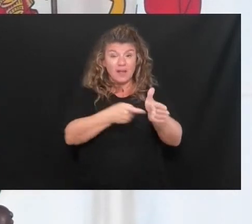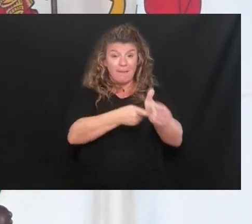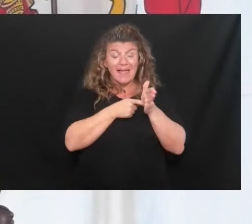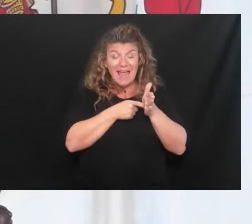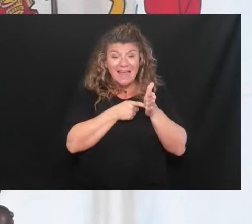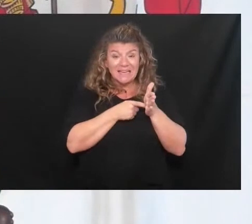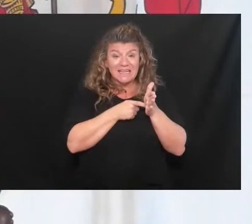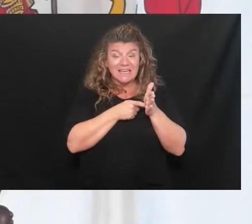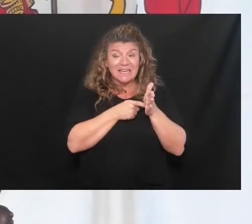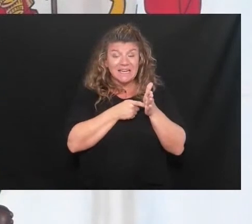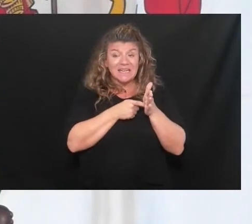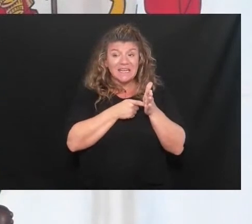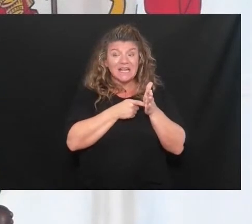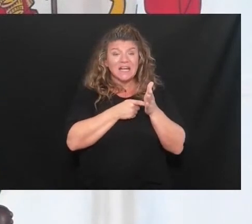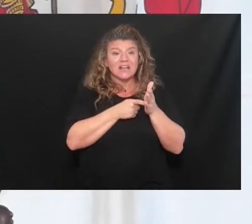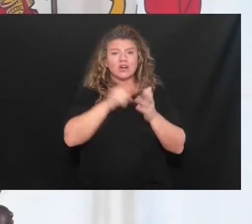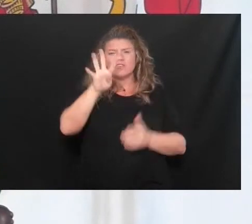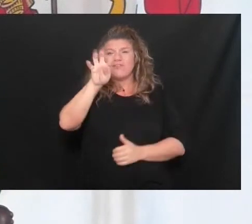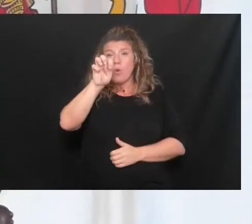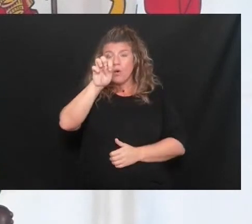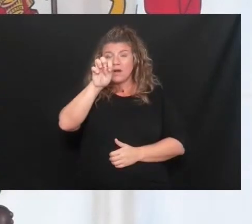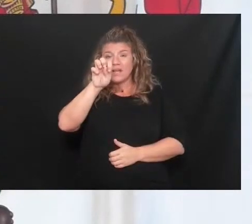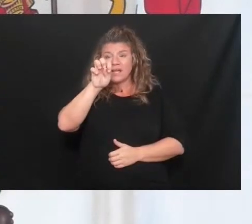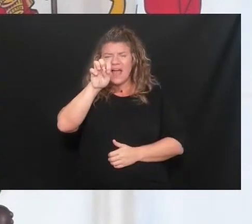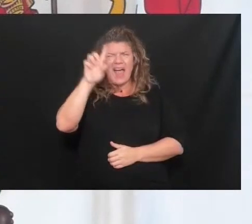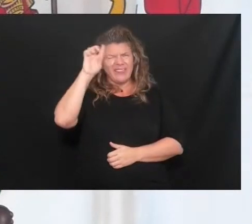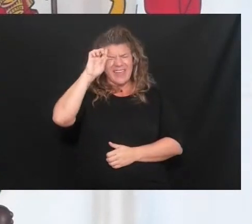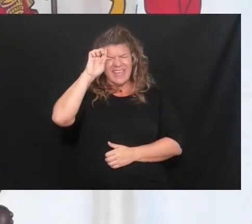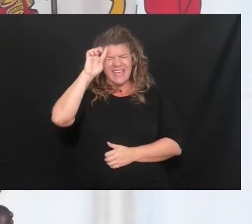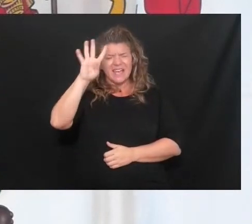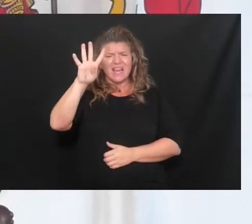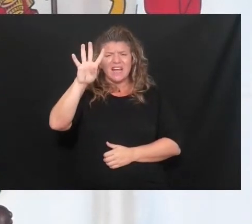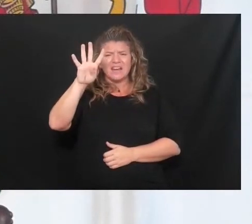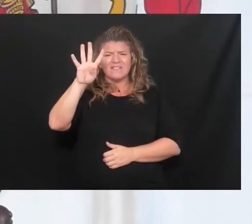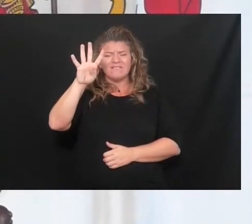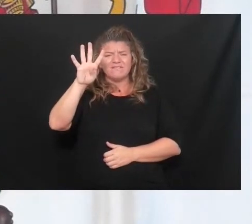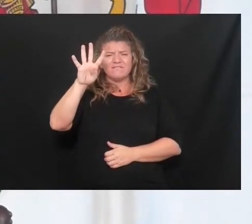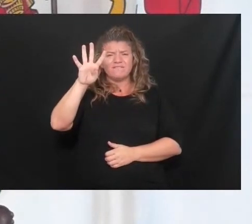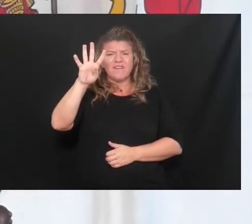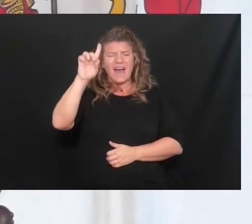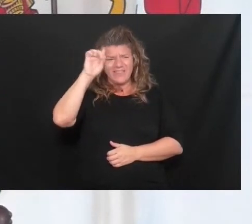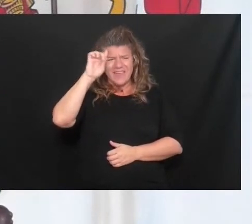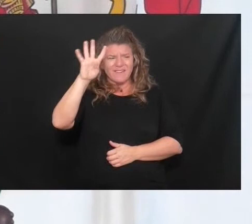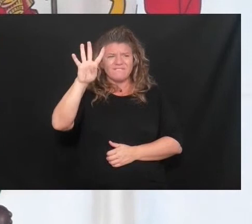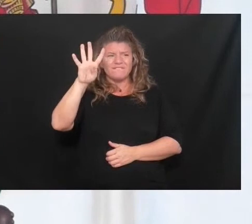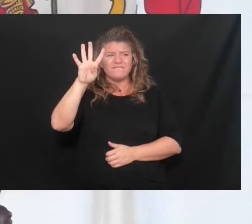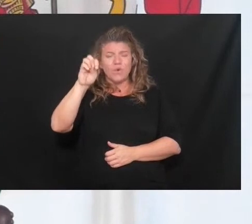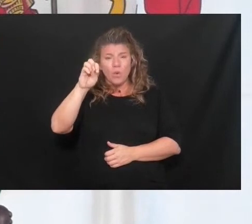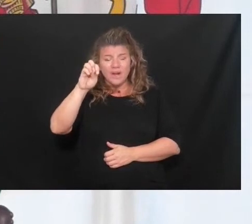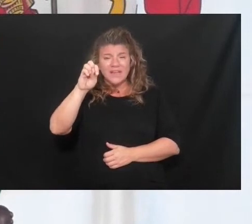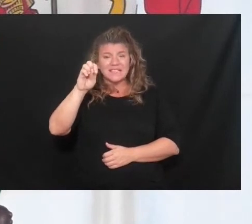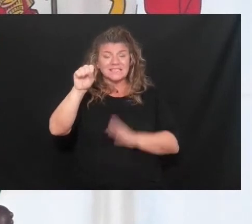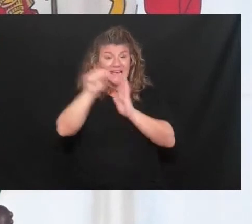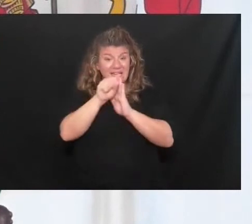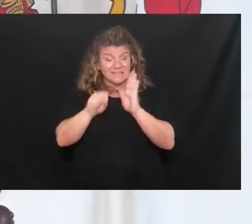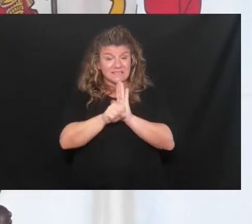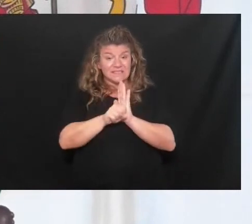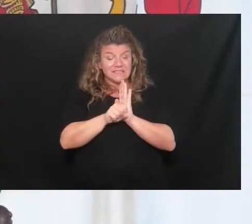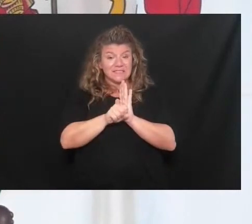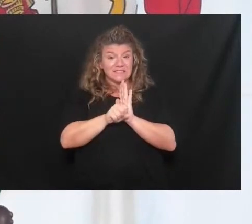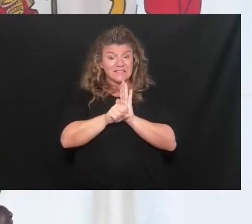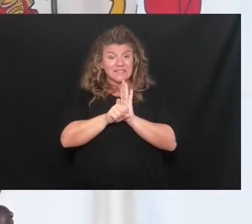there's 40 of, I think it's, I could be wrong about this, but I think it's 40